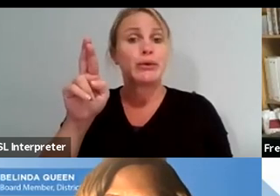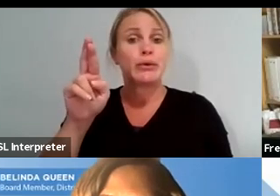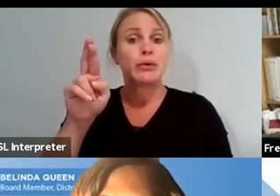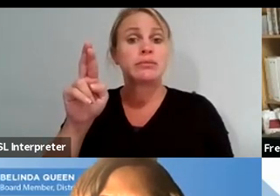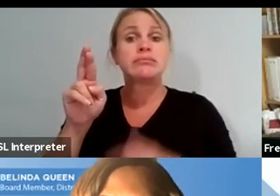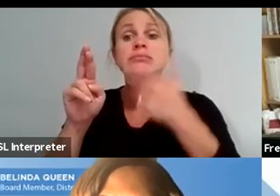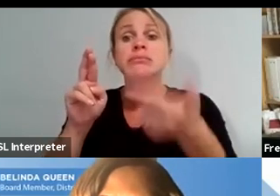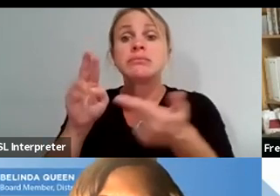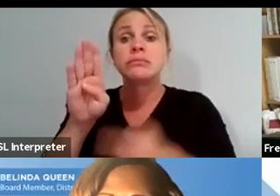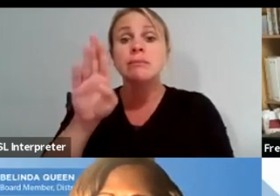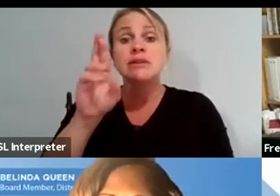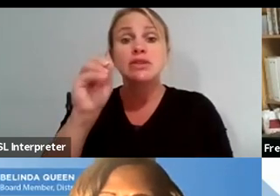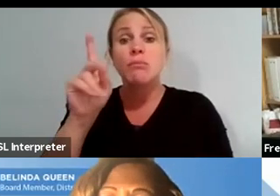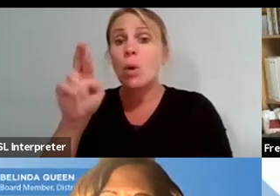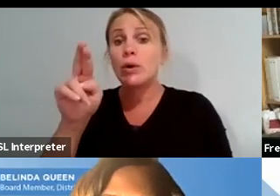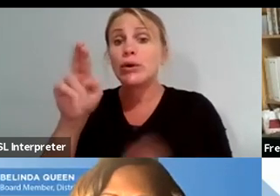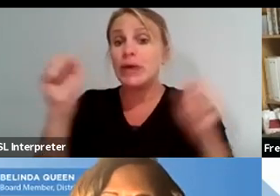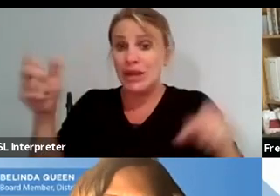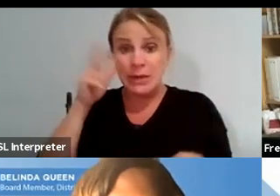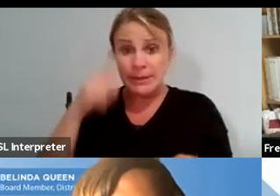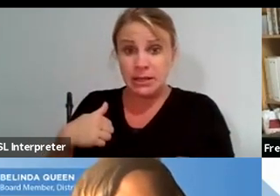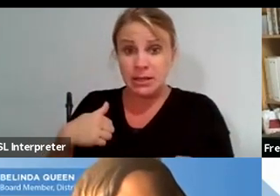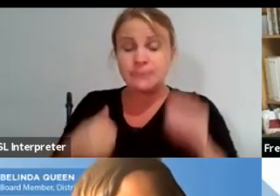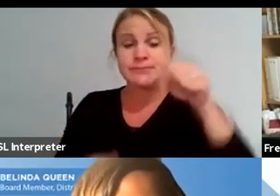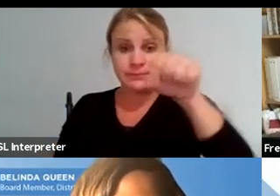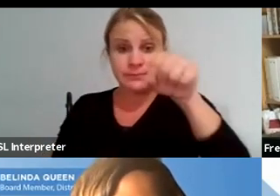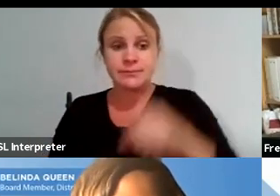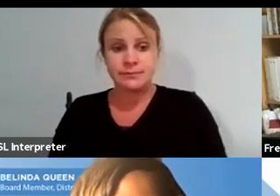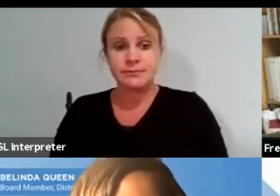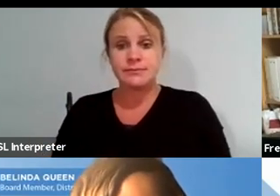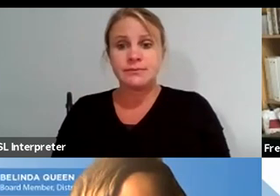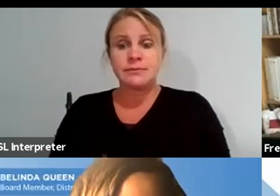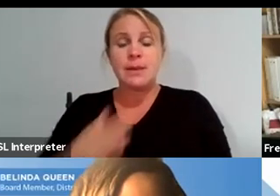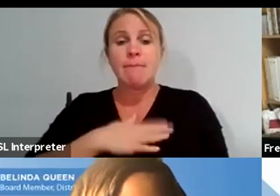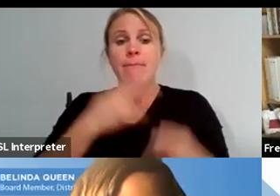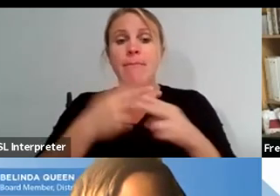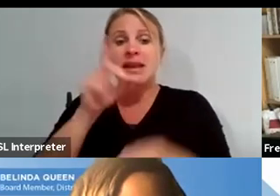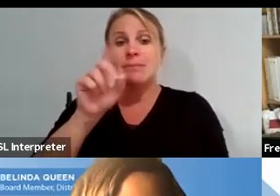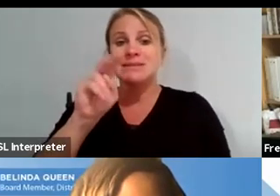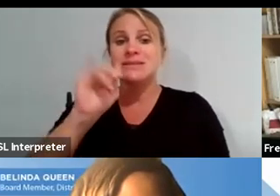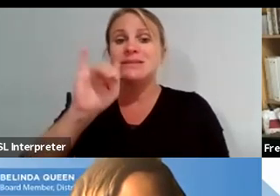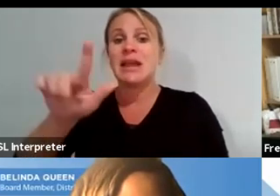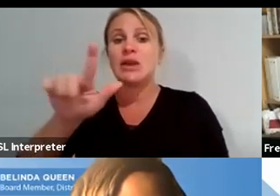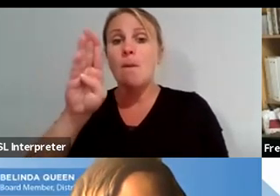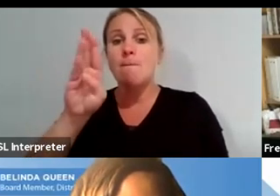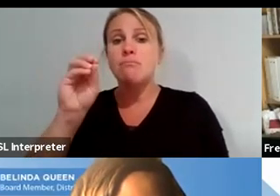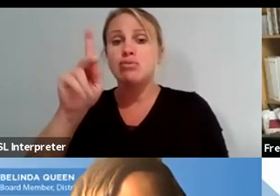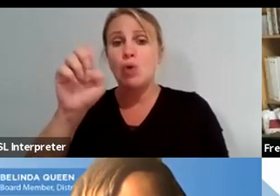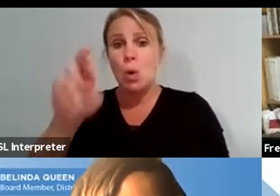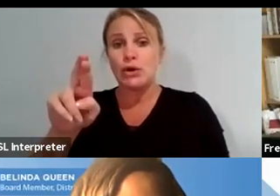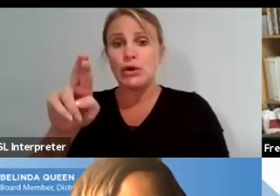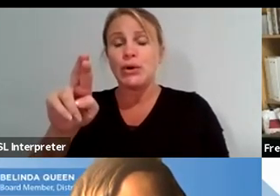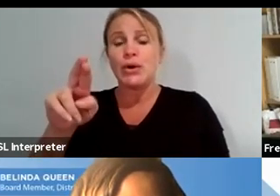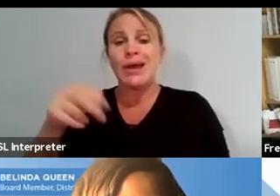Mr. Broder. Can you all hear me? Yes. Thank you. My name is Daniel Broder. I am a resident of